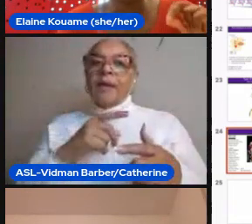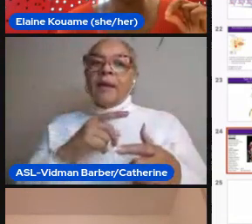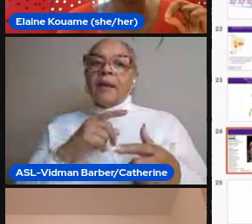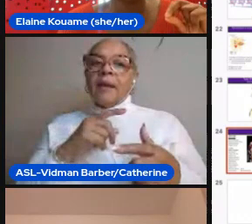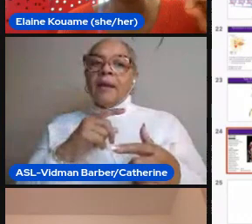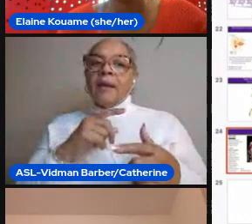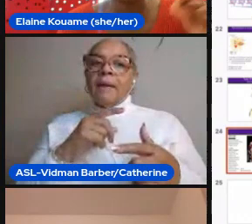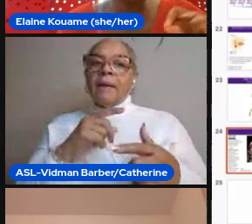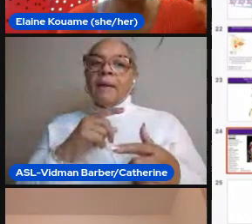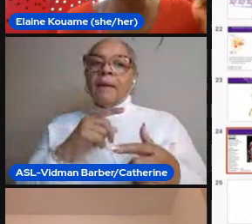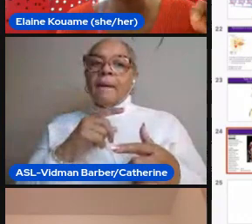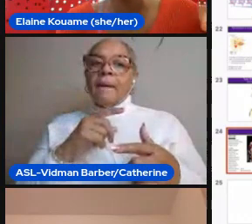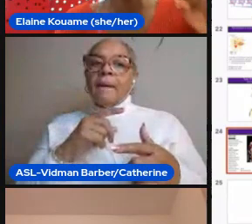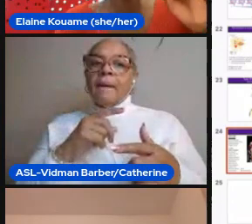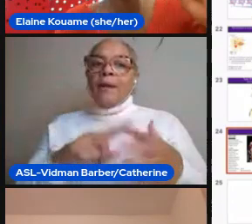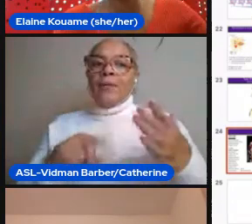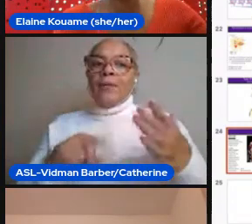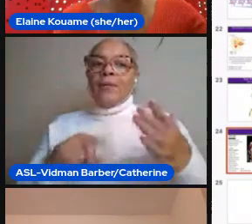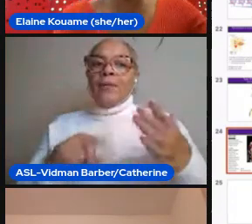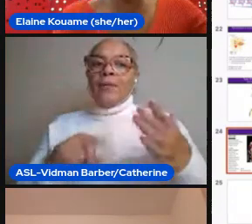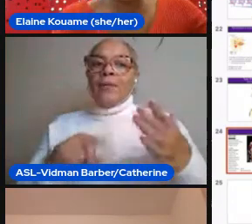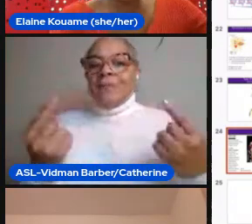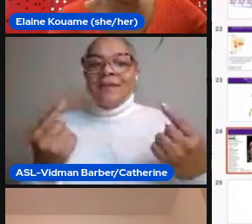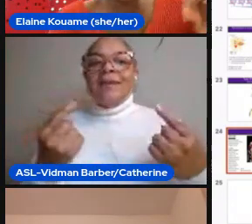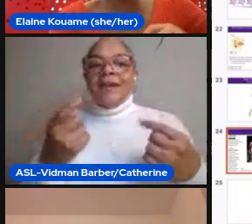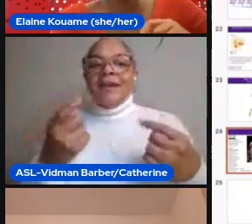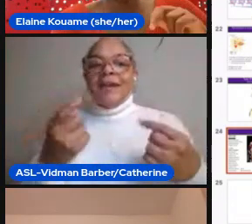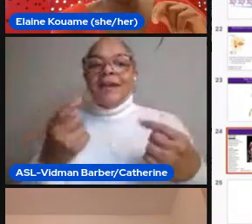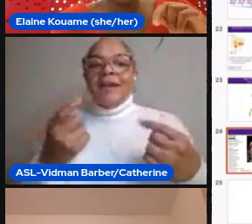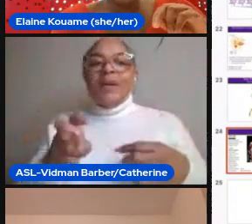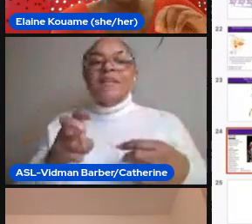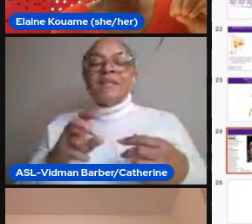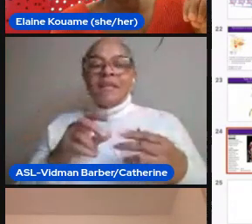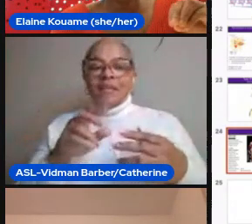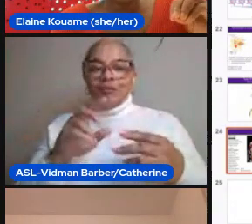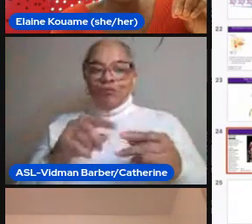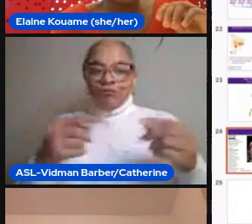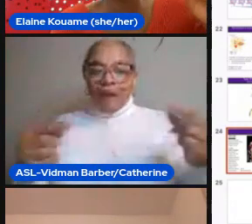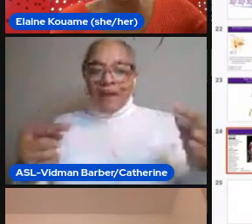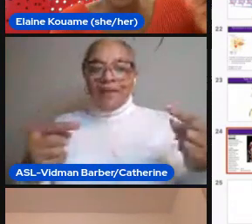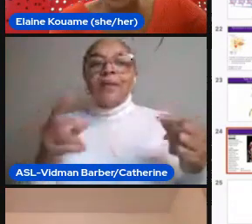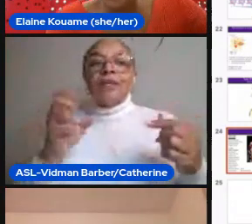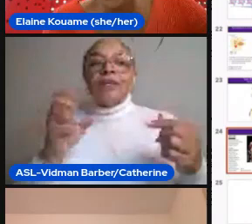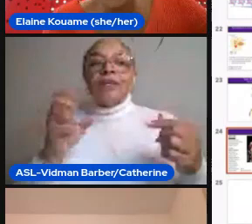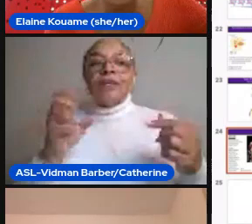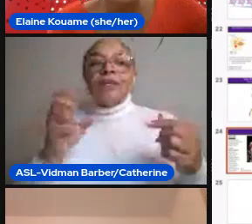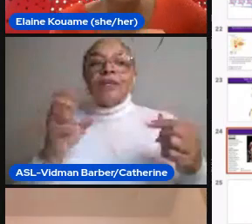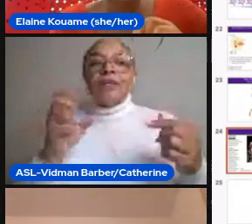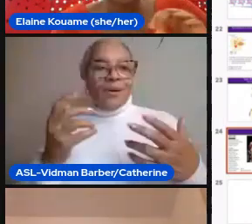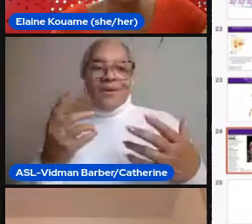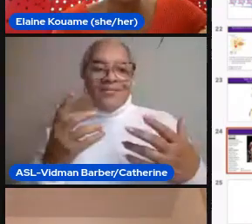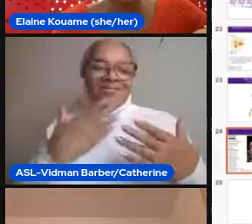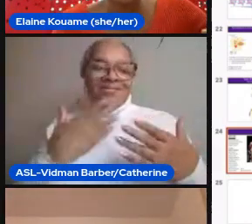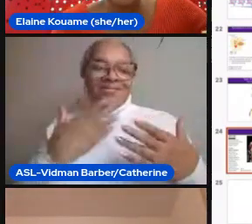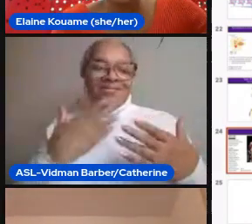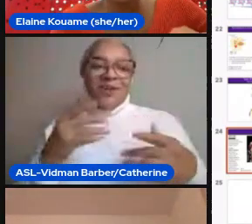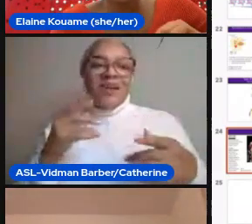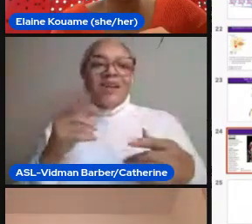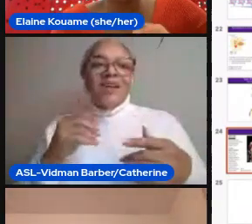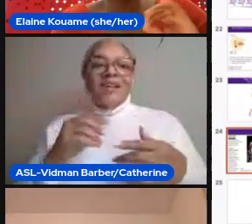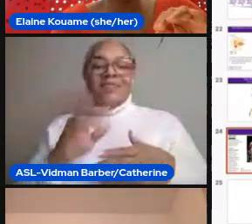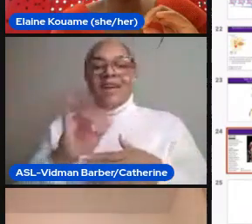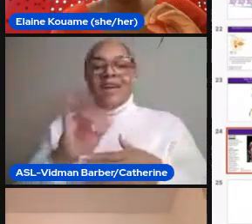the so what's the opposite of chronic? The transient strain. Acute. Acute. So acute, thank you. And the acute